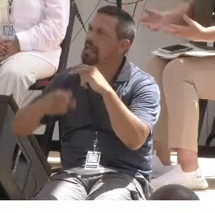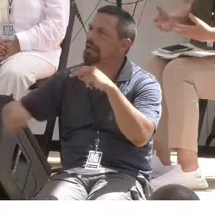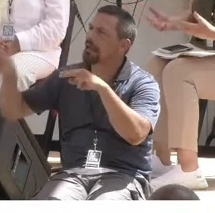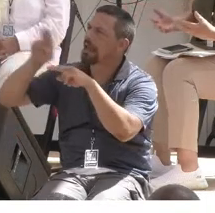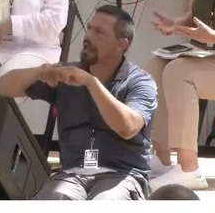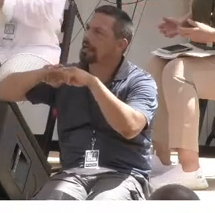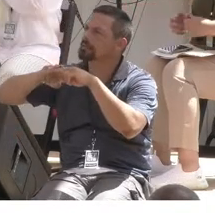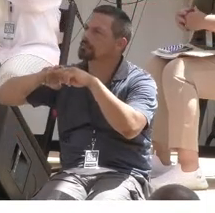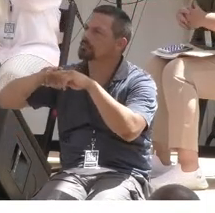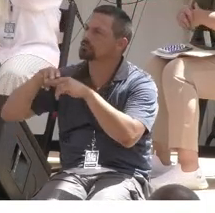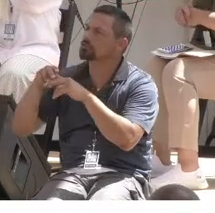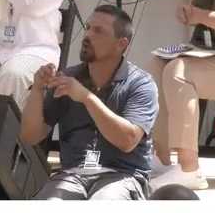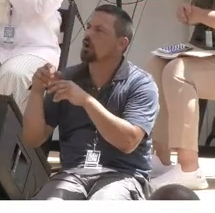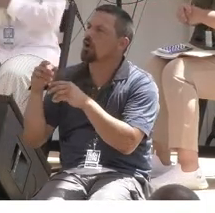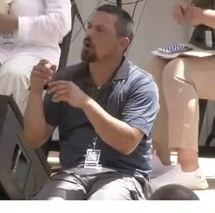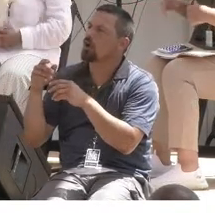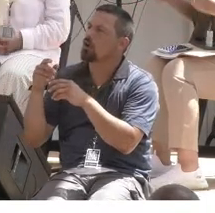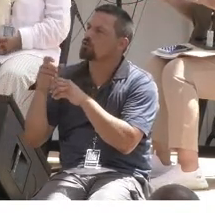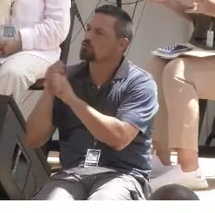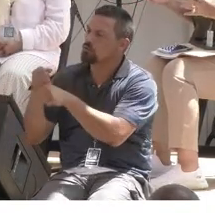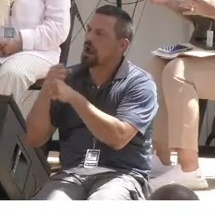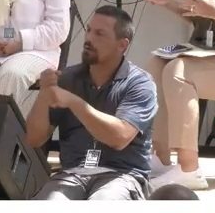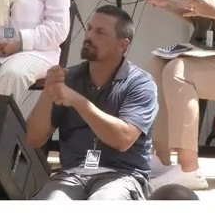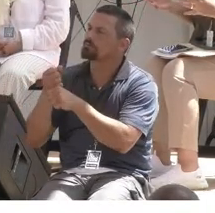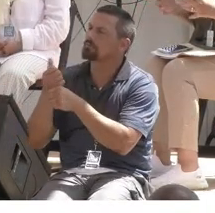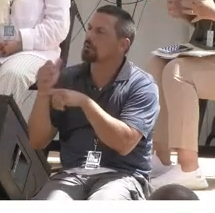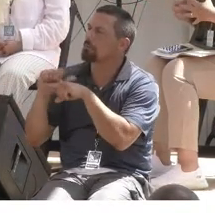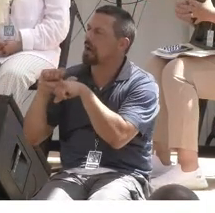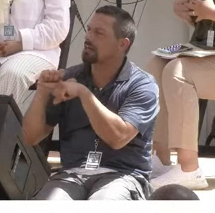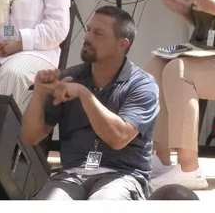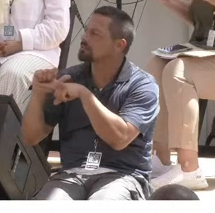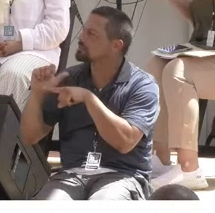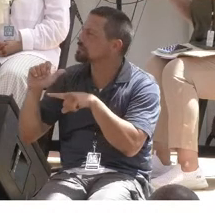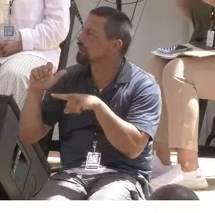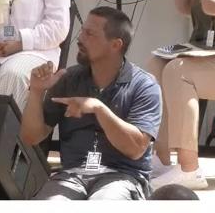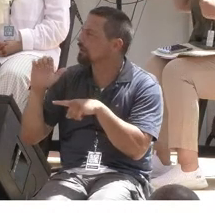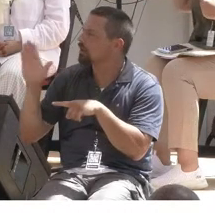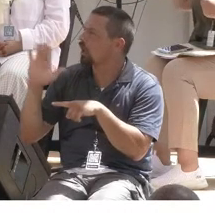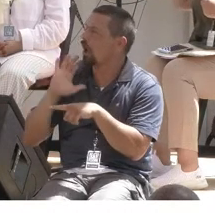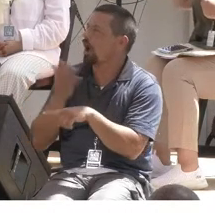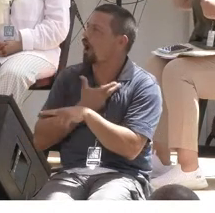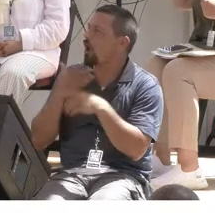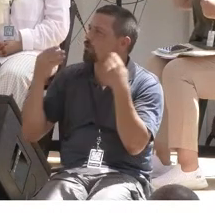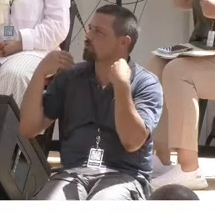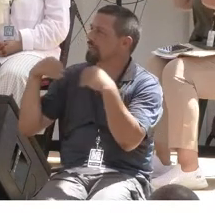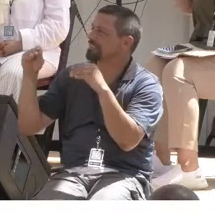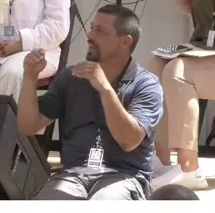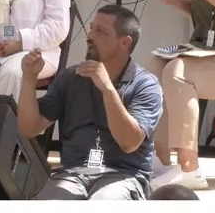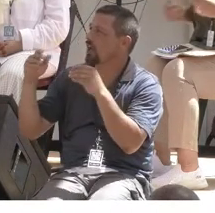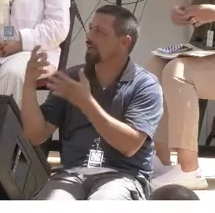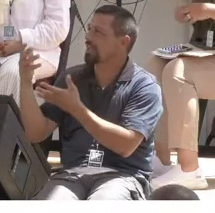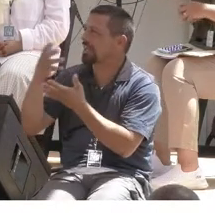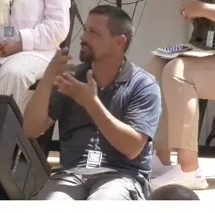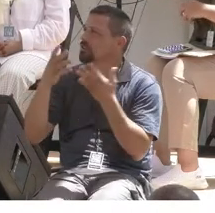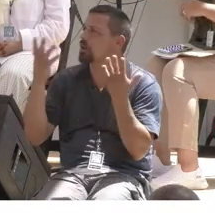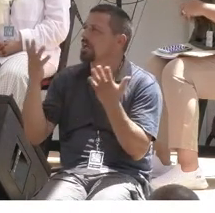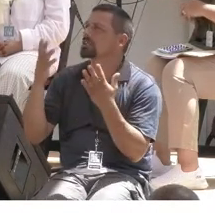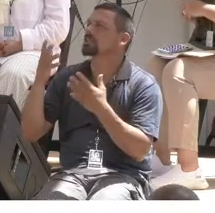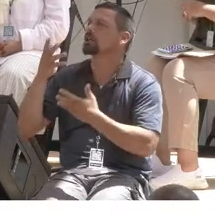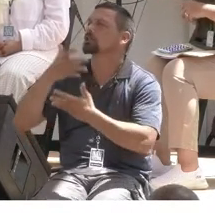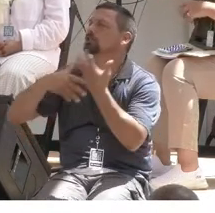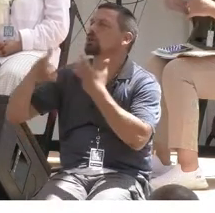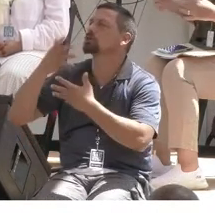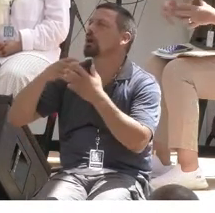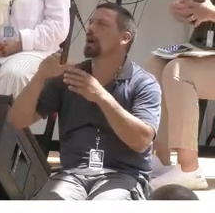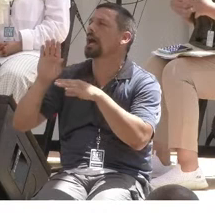enhance craft practices. At Tashkil, our retail collection that we sell, which is a social enterprise